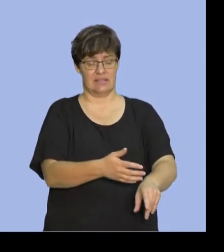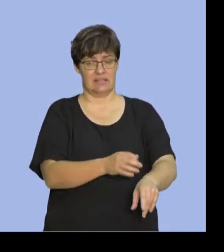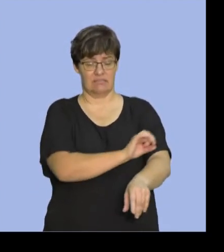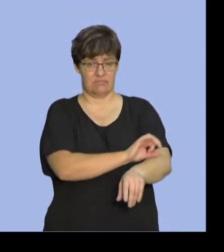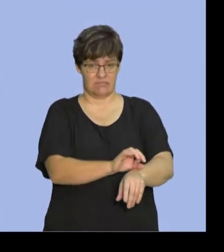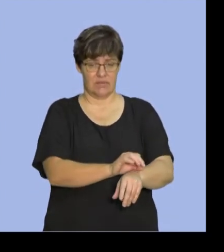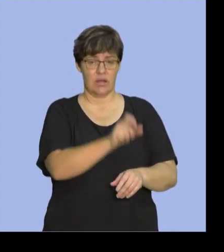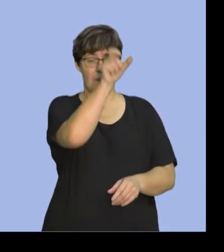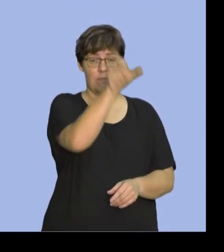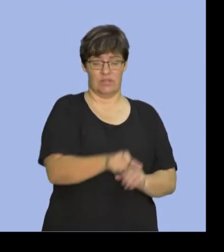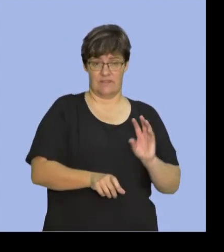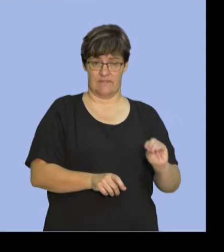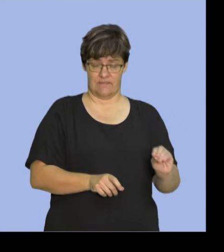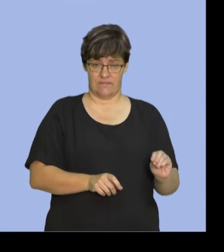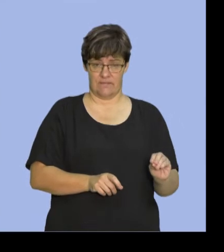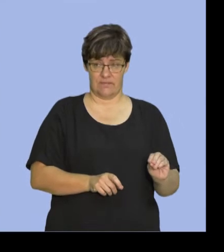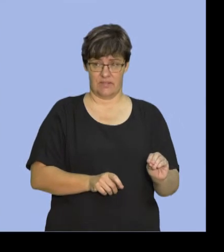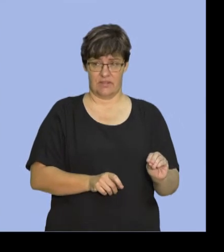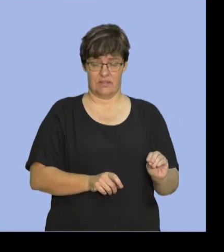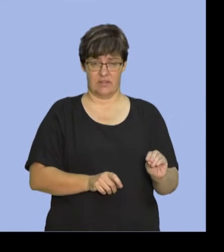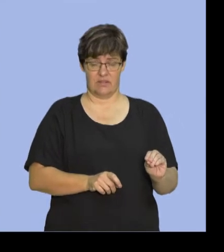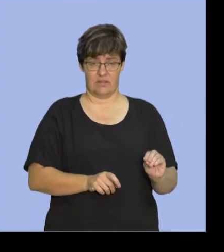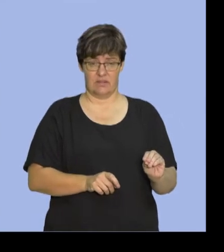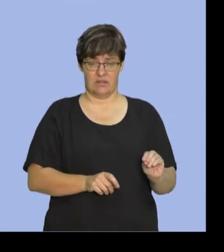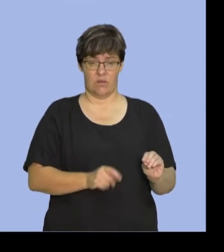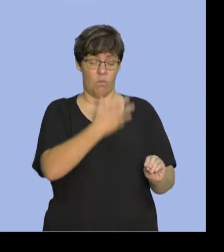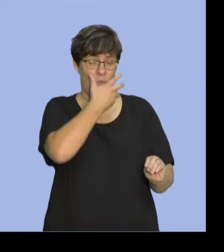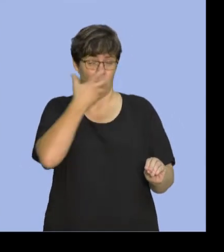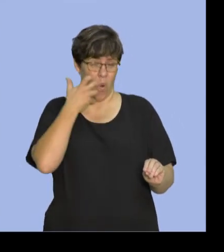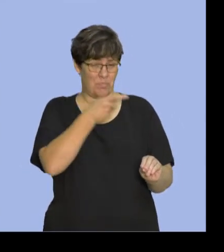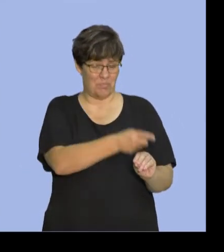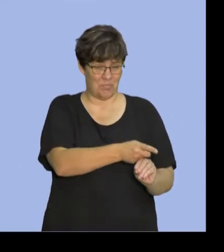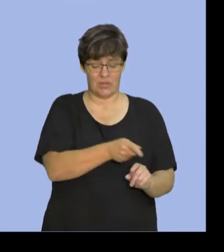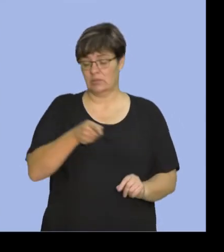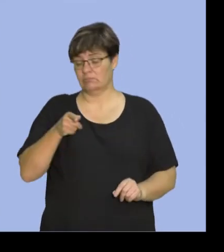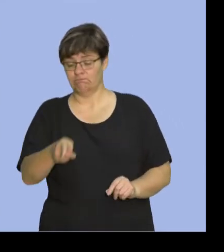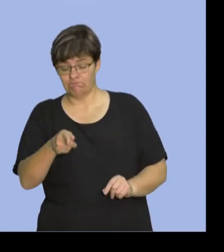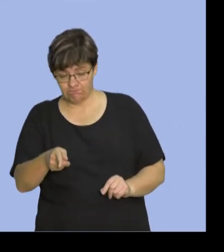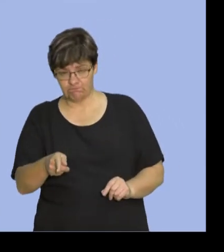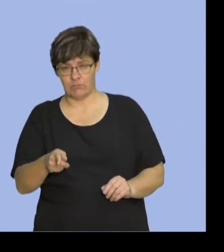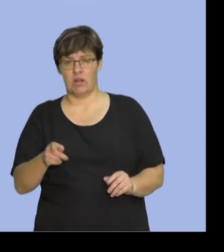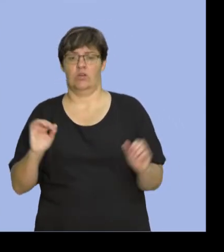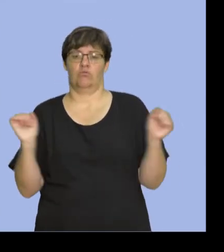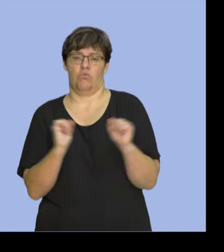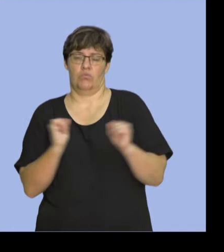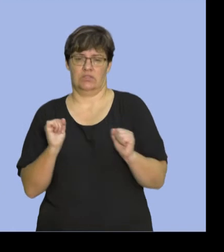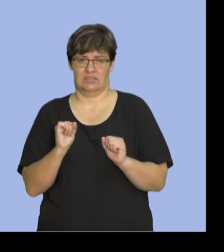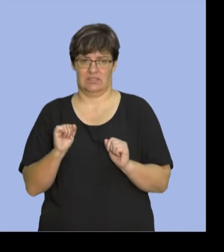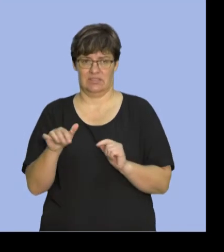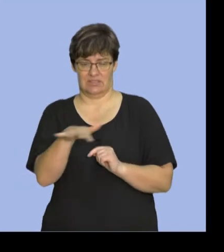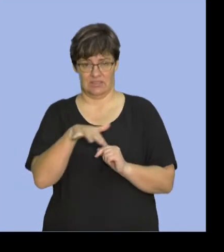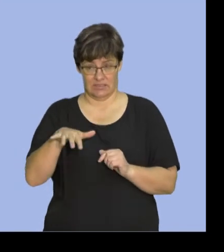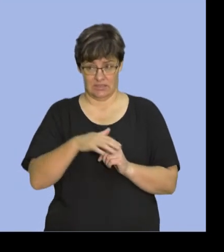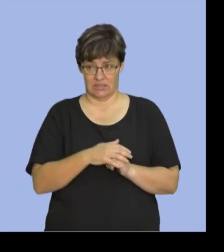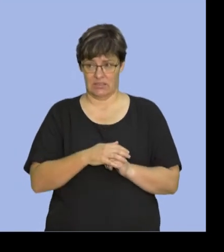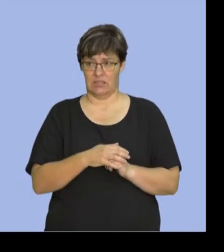a person that has been exposed to heat and a person that is experiencing convection to reduce the